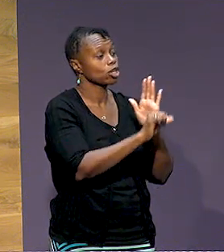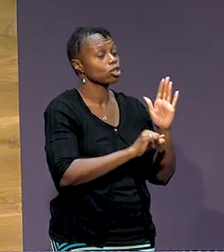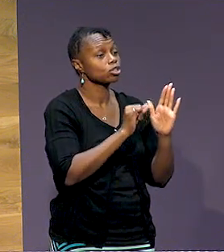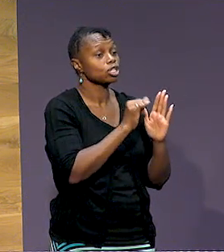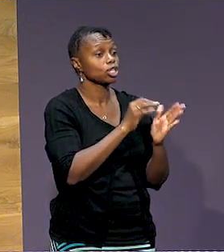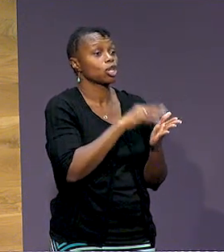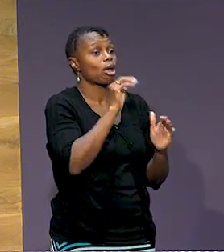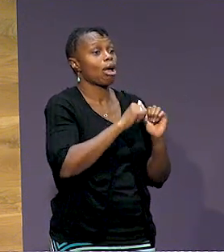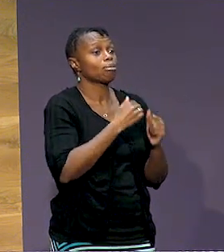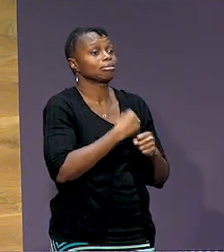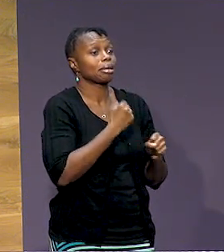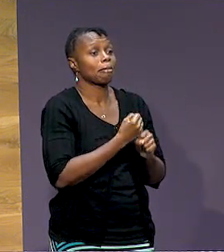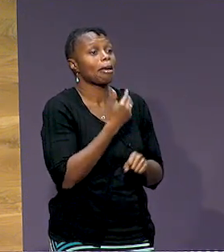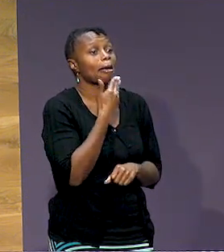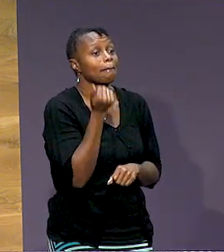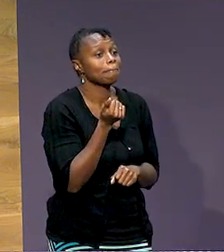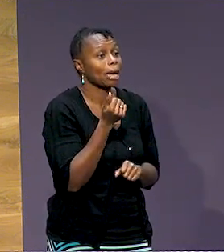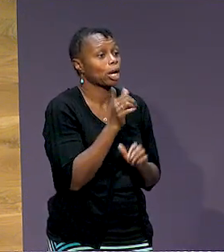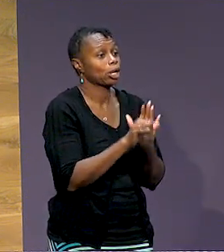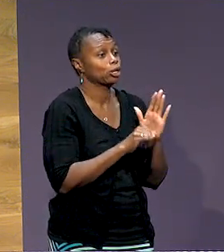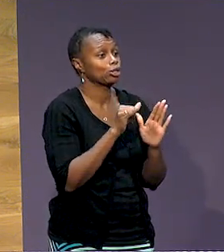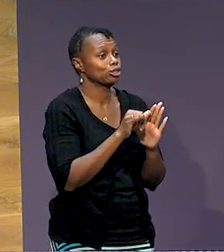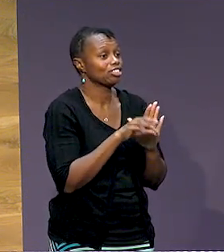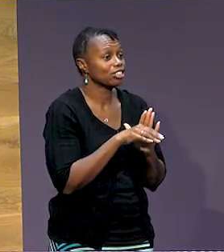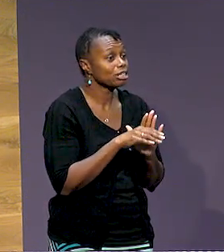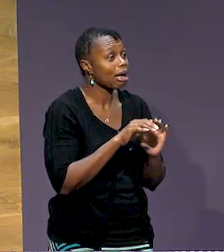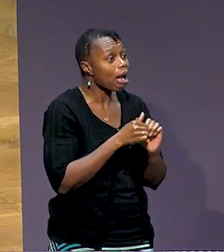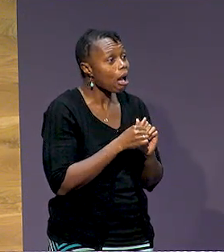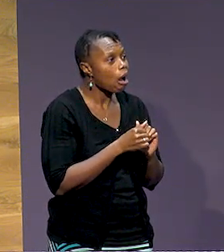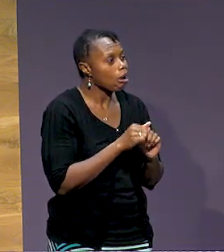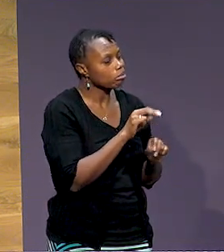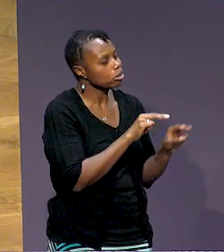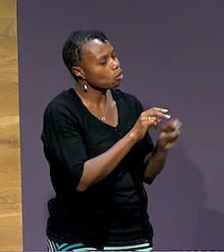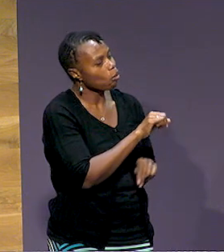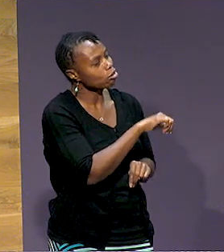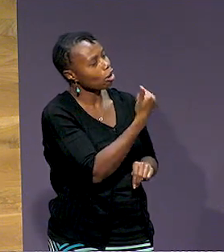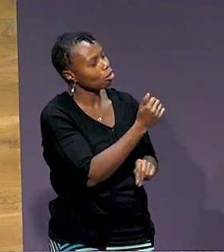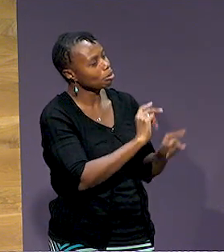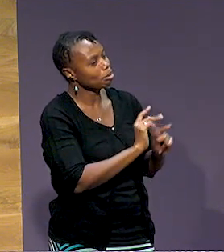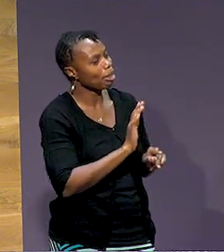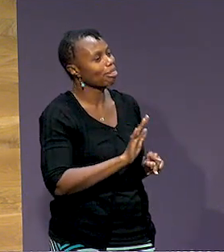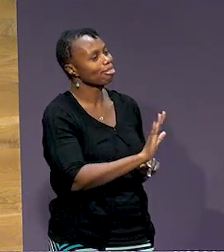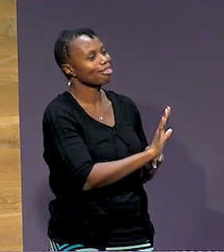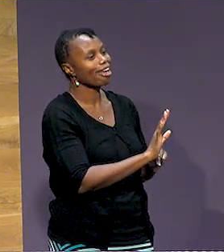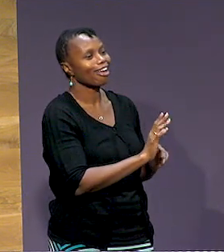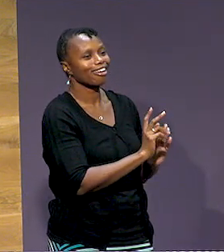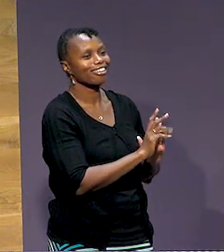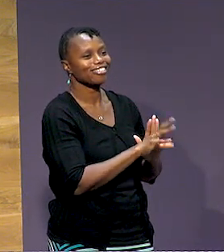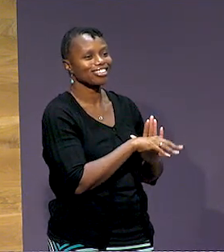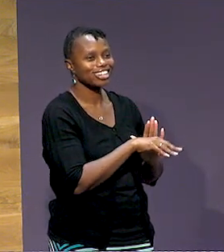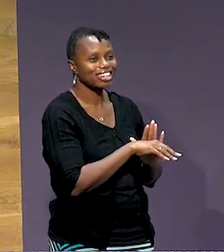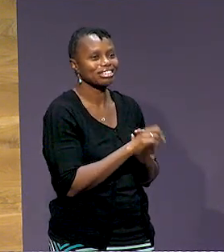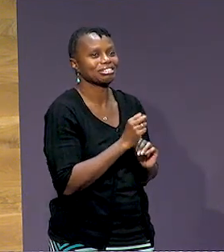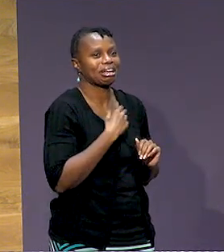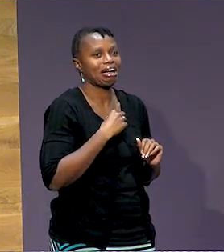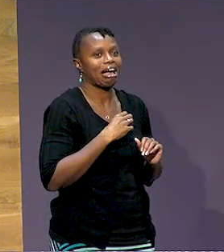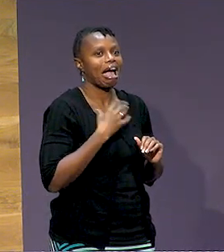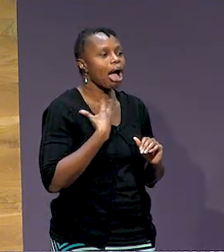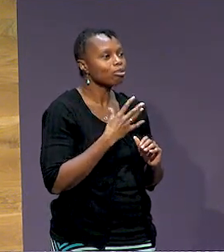better YouTube videos is by watching YouTube videos. And so there's tons of tutorials and all that sort of stuff that I was spending a lot of